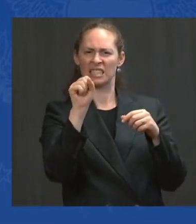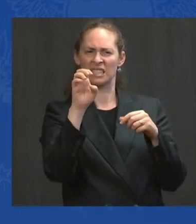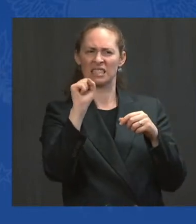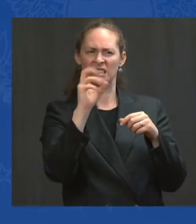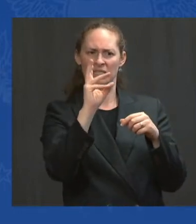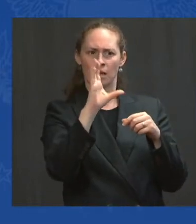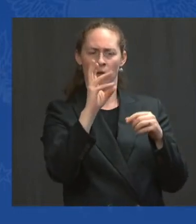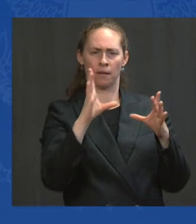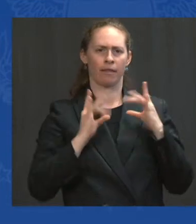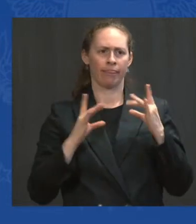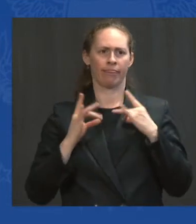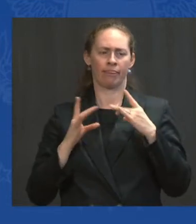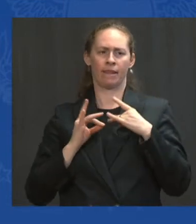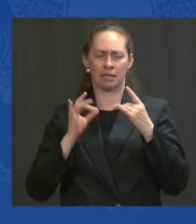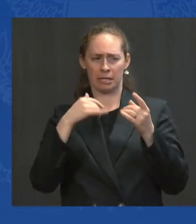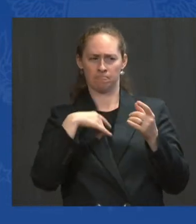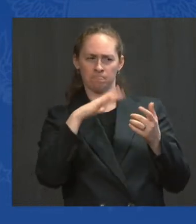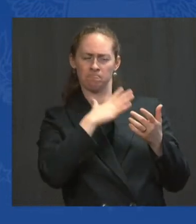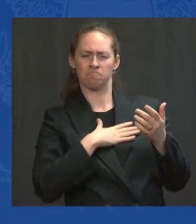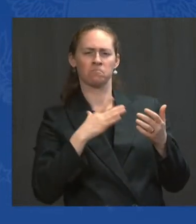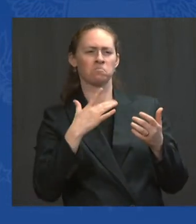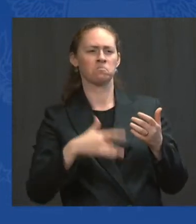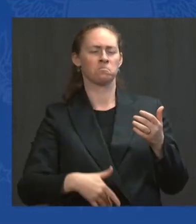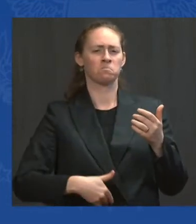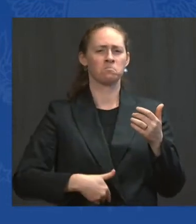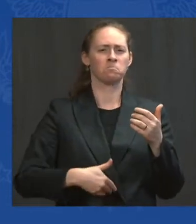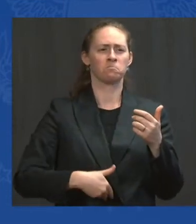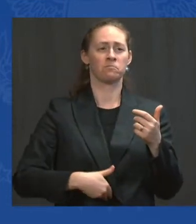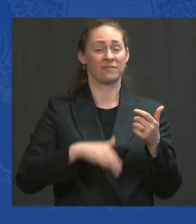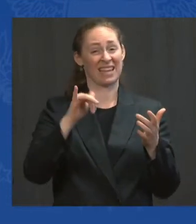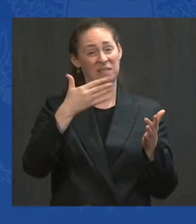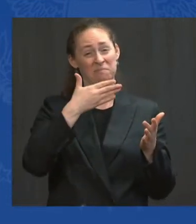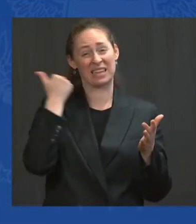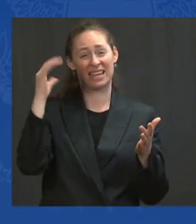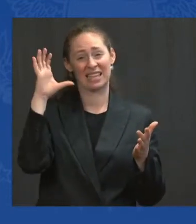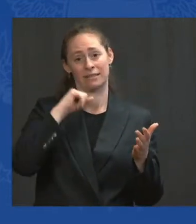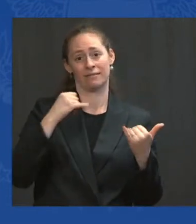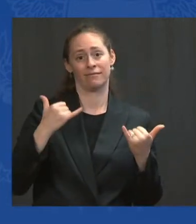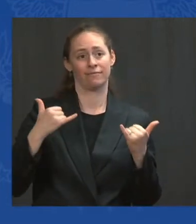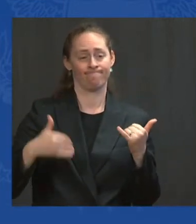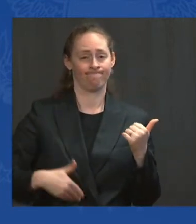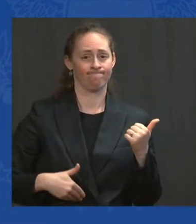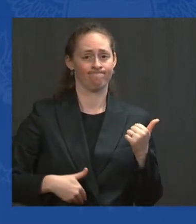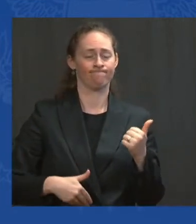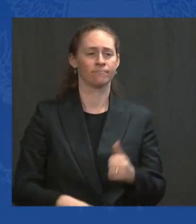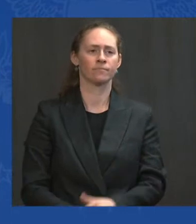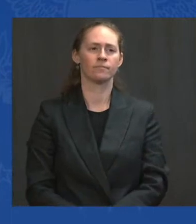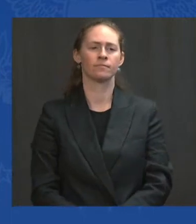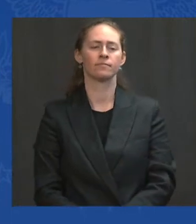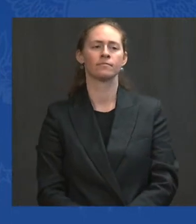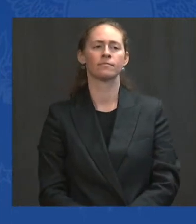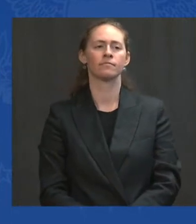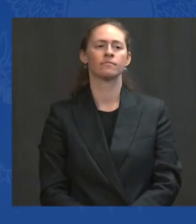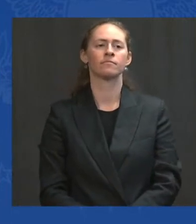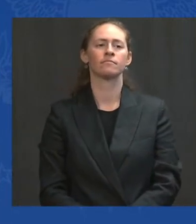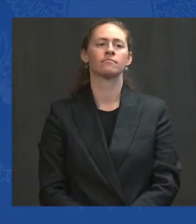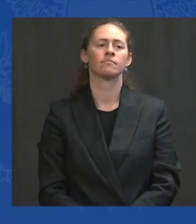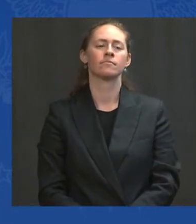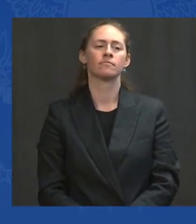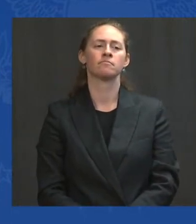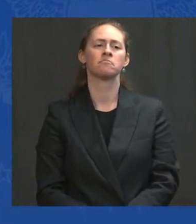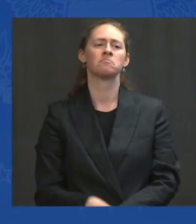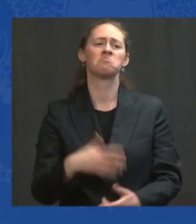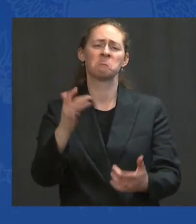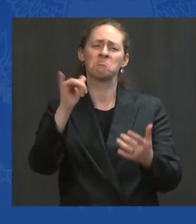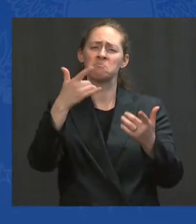uncertainty around it, but that's our best estimate at this point. And in fact, generally, we think that those are relatively stable as we